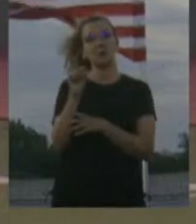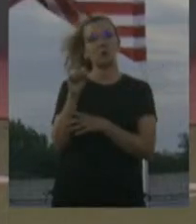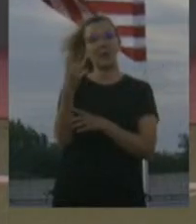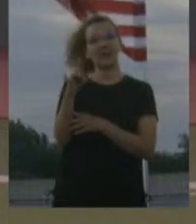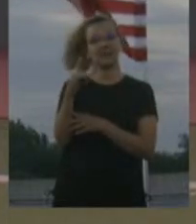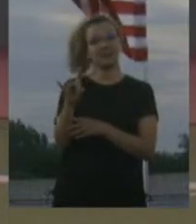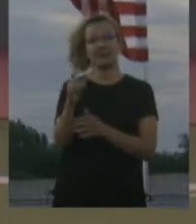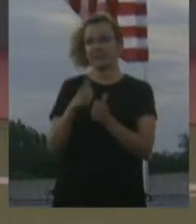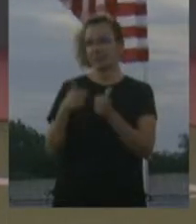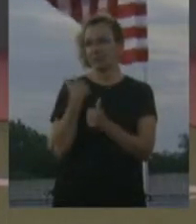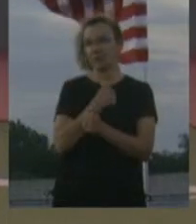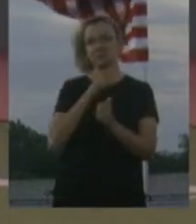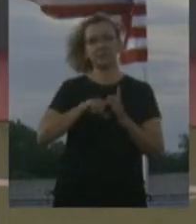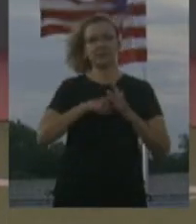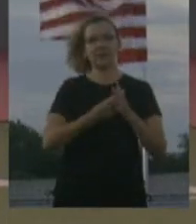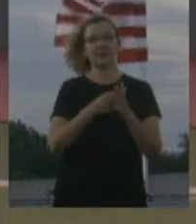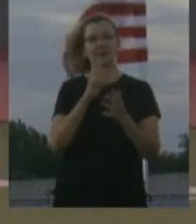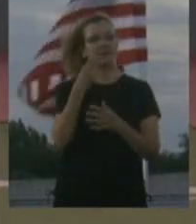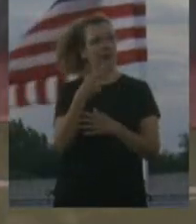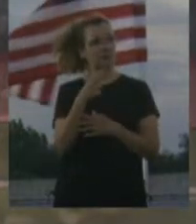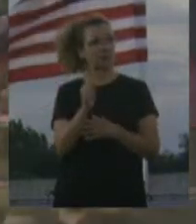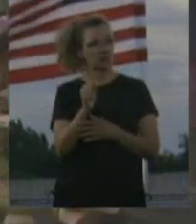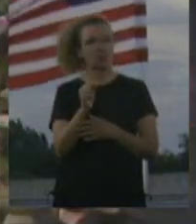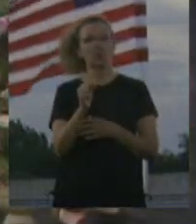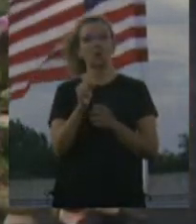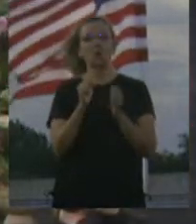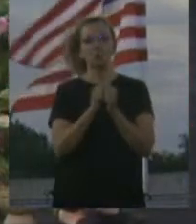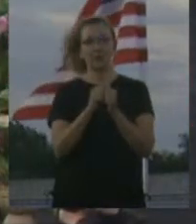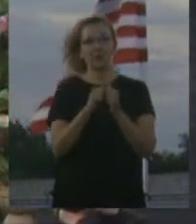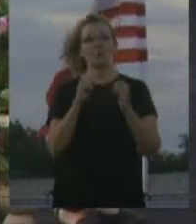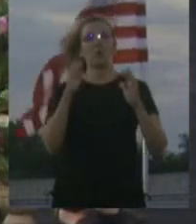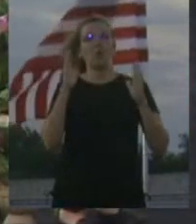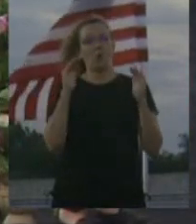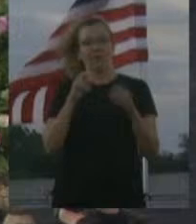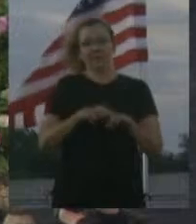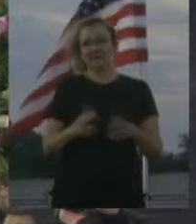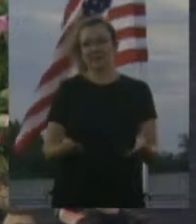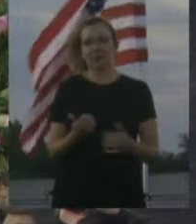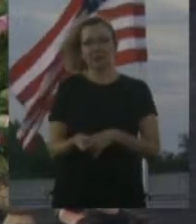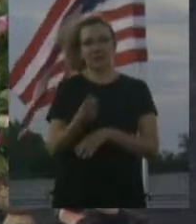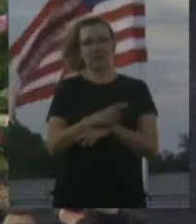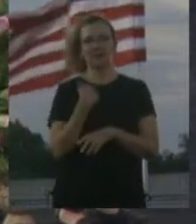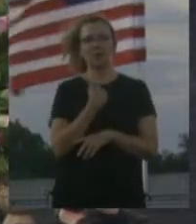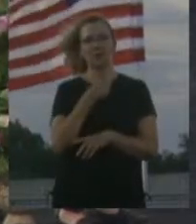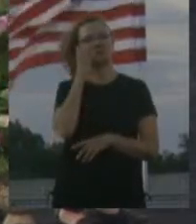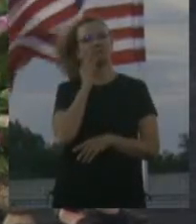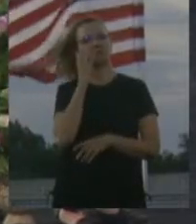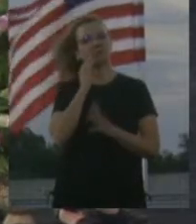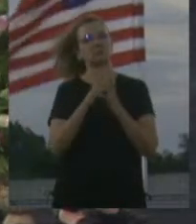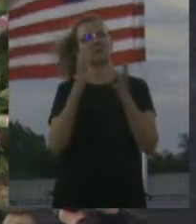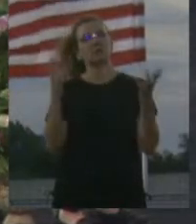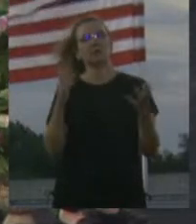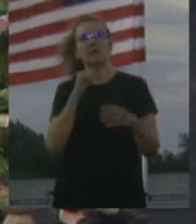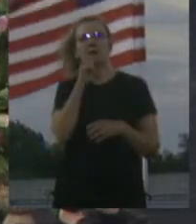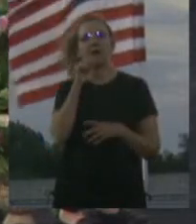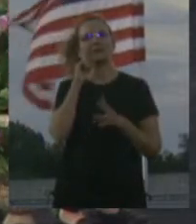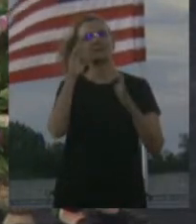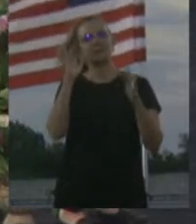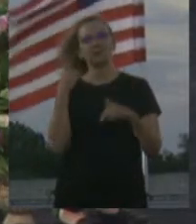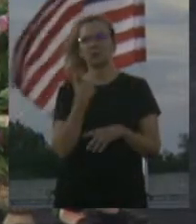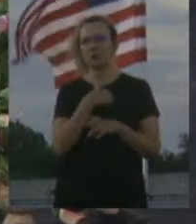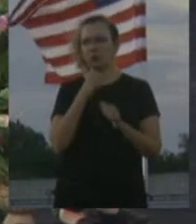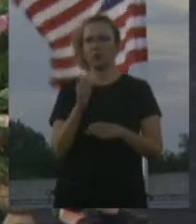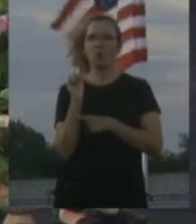each of us began high school at Brackenridge with hopes of sitting here today. We have all gone through so much, not expecting that we would have overcome so